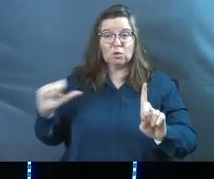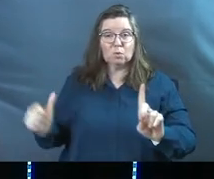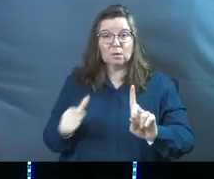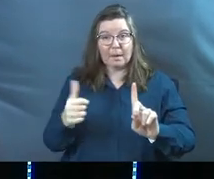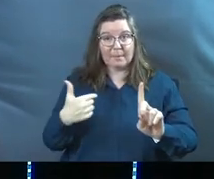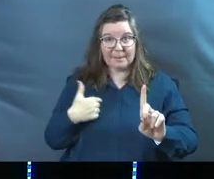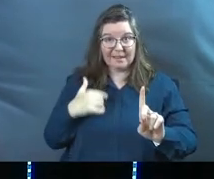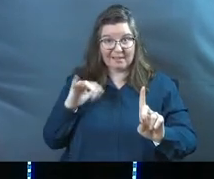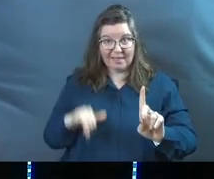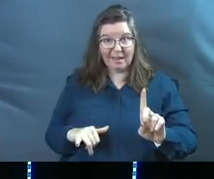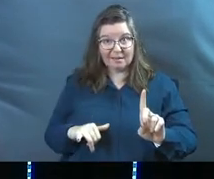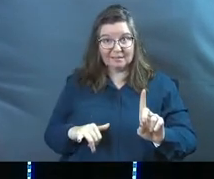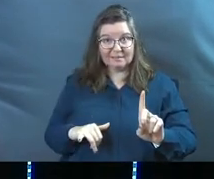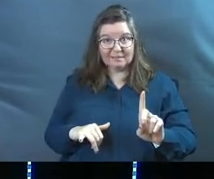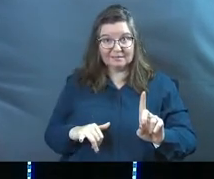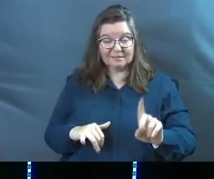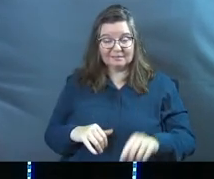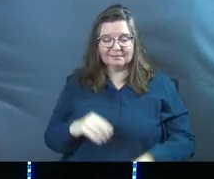me.